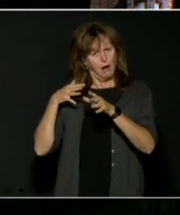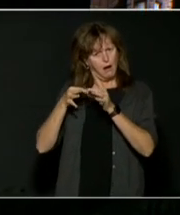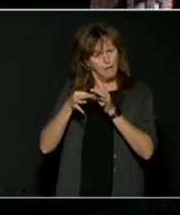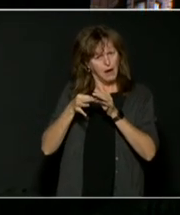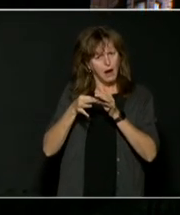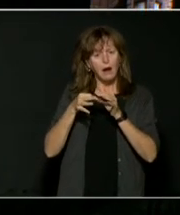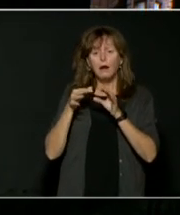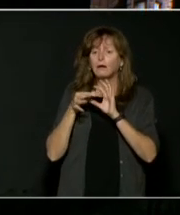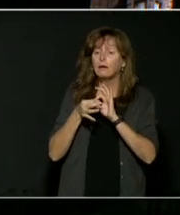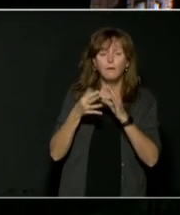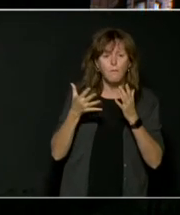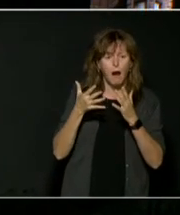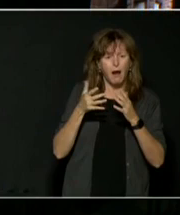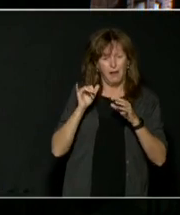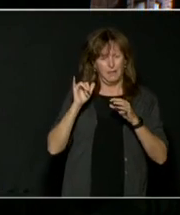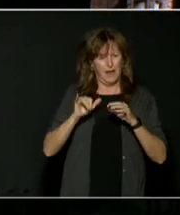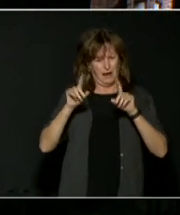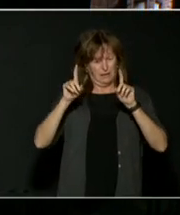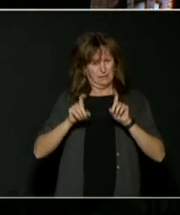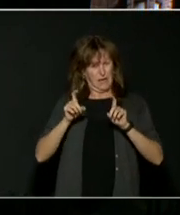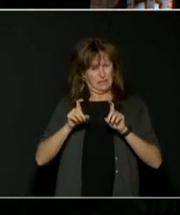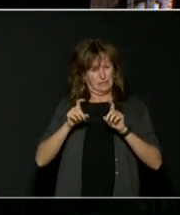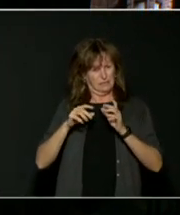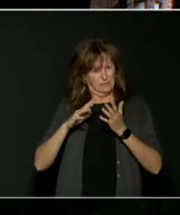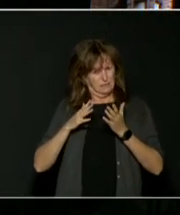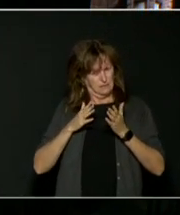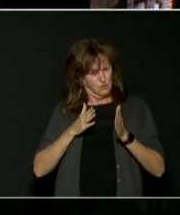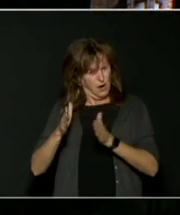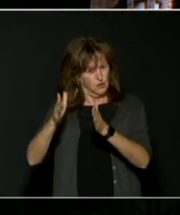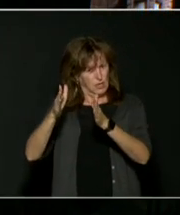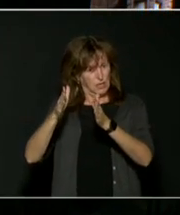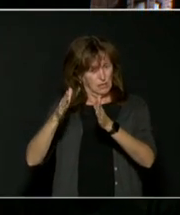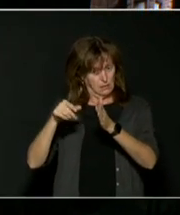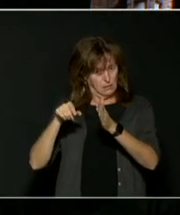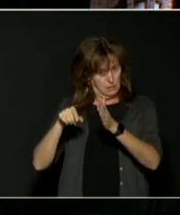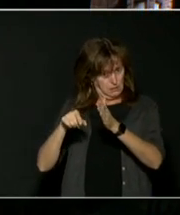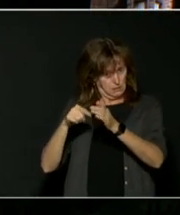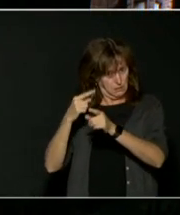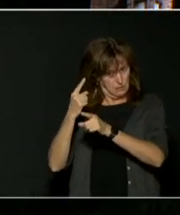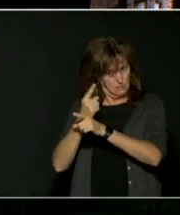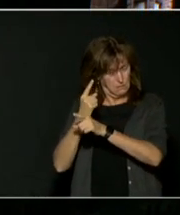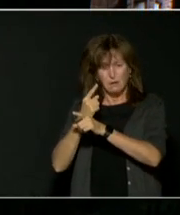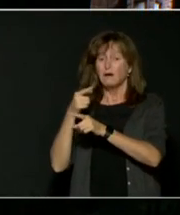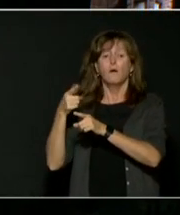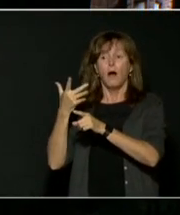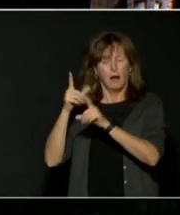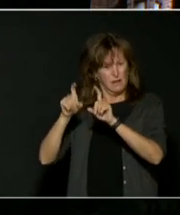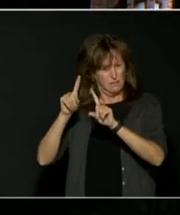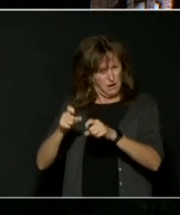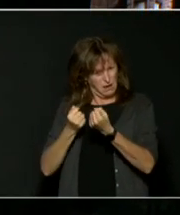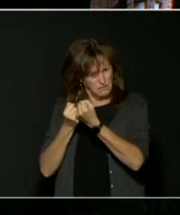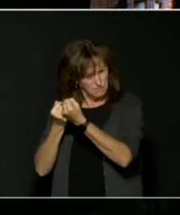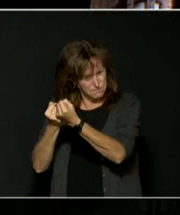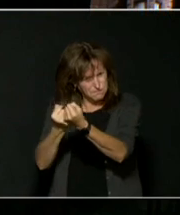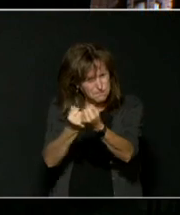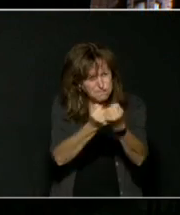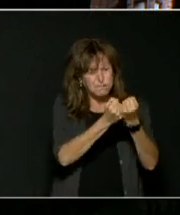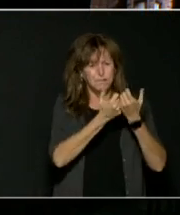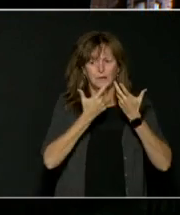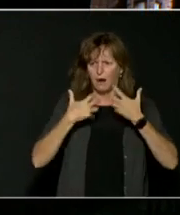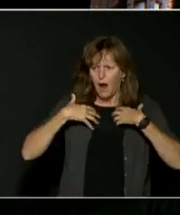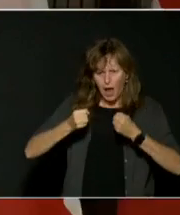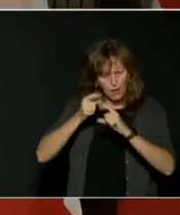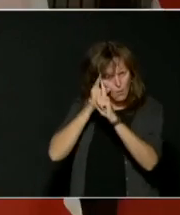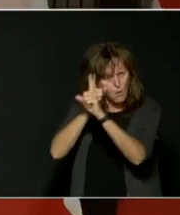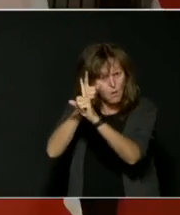used properly, we know that testing is an important tool to support public health objectives and slow the spread of